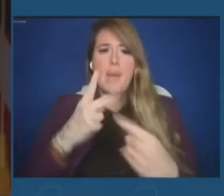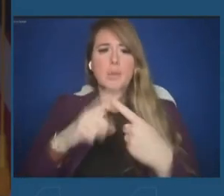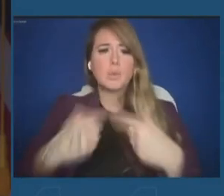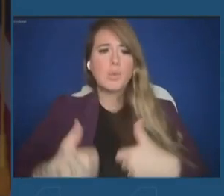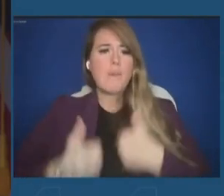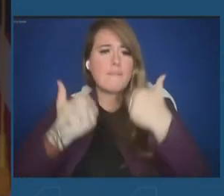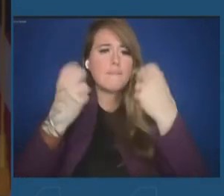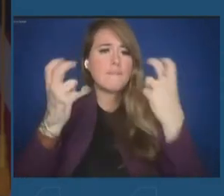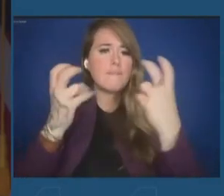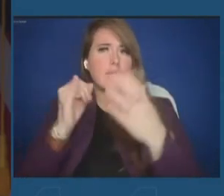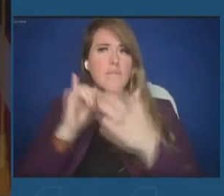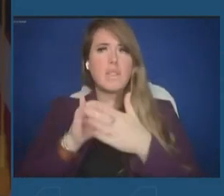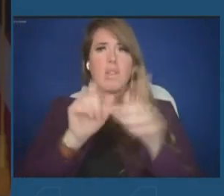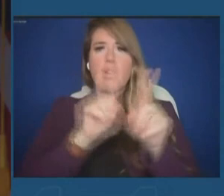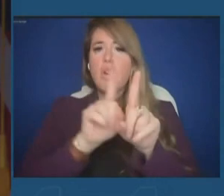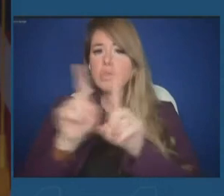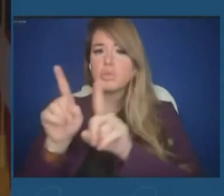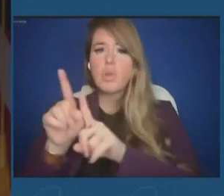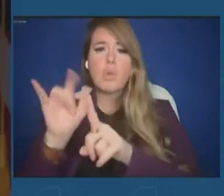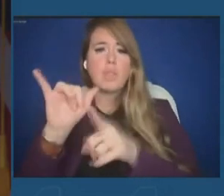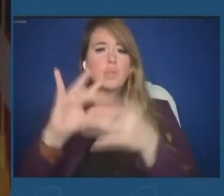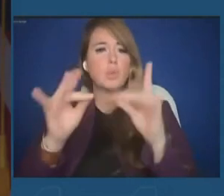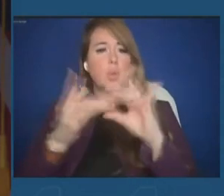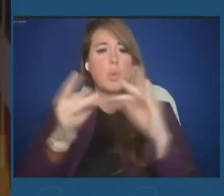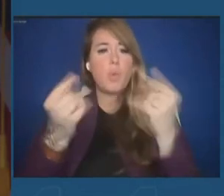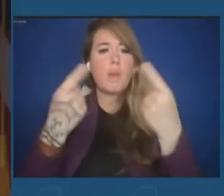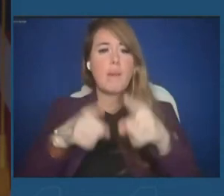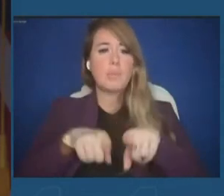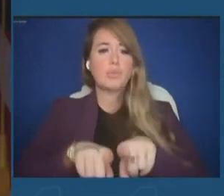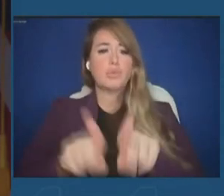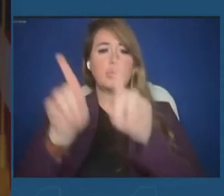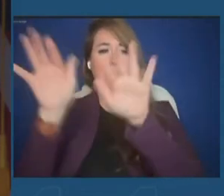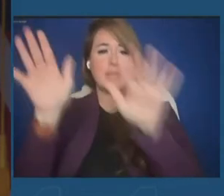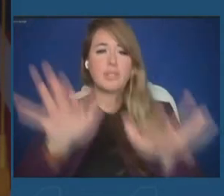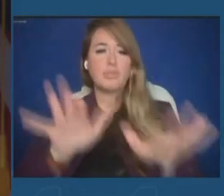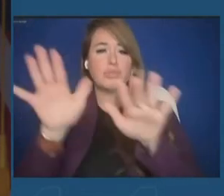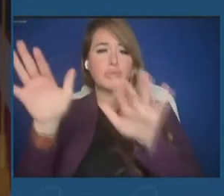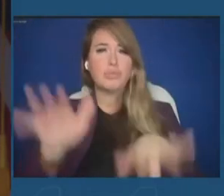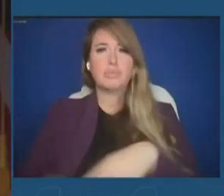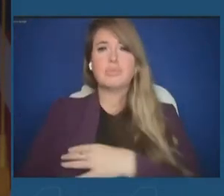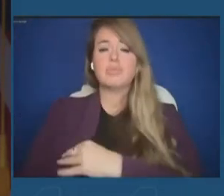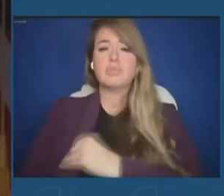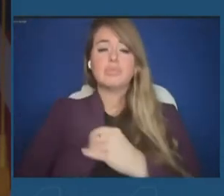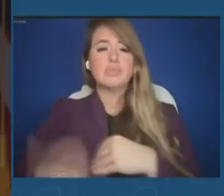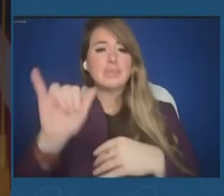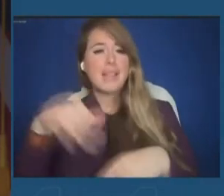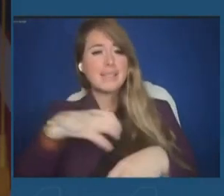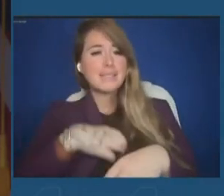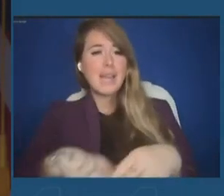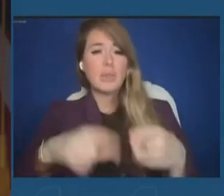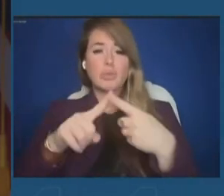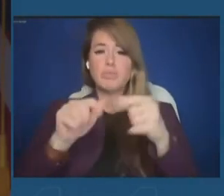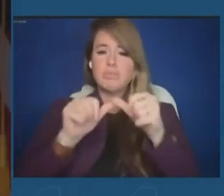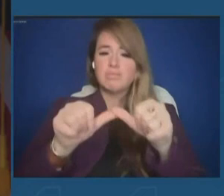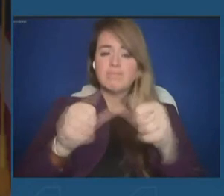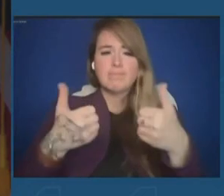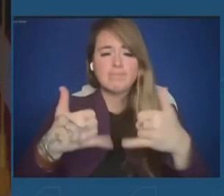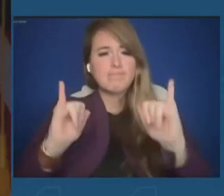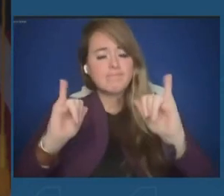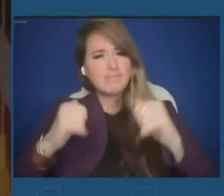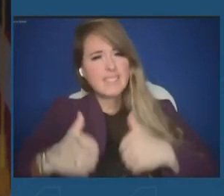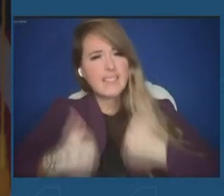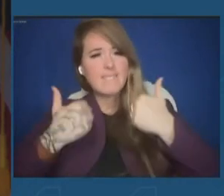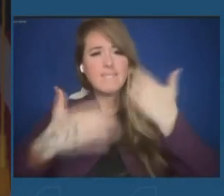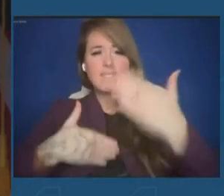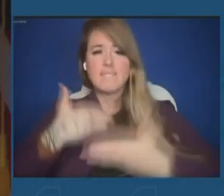That also is the story of what happened during this blizzard. The desire to just stay alive and fight for people to also save